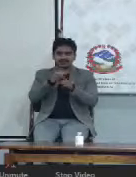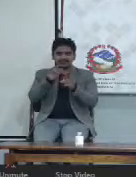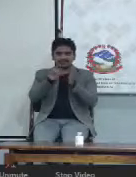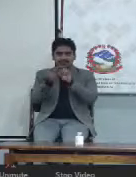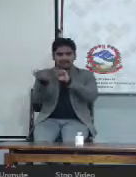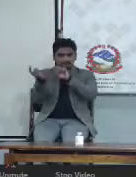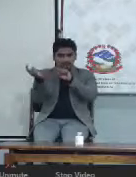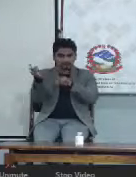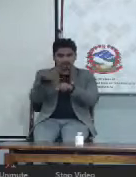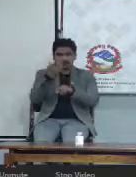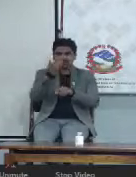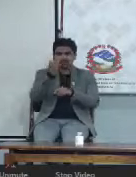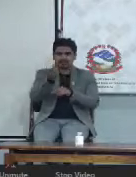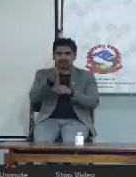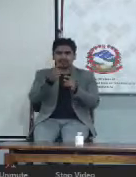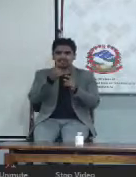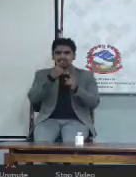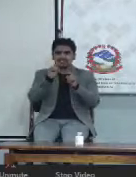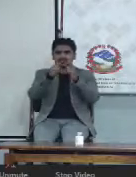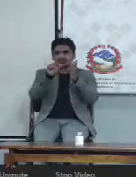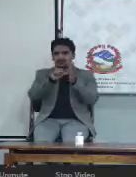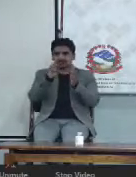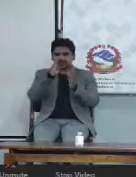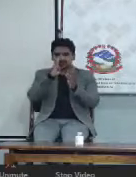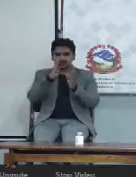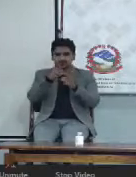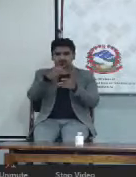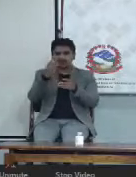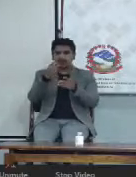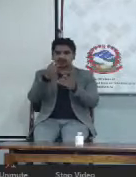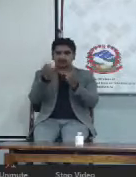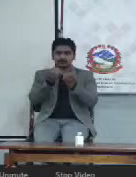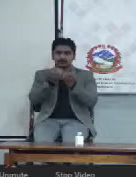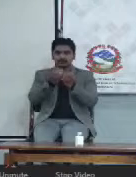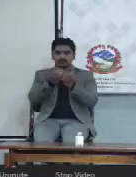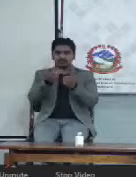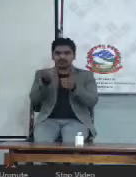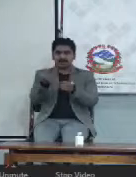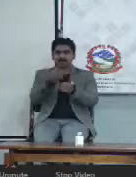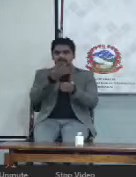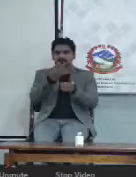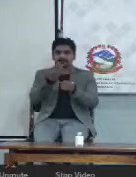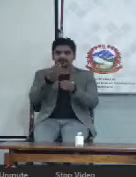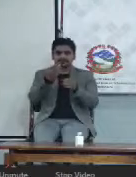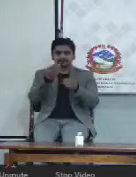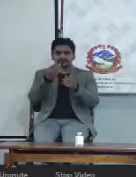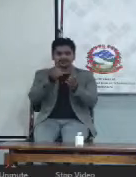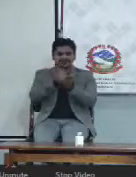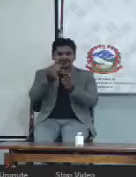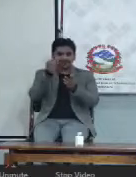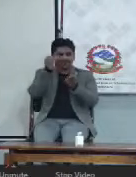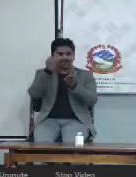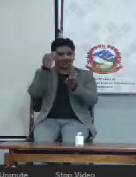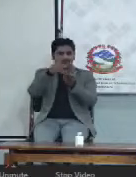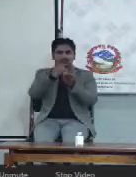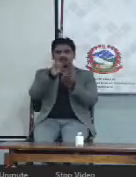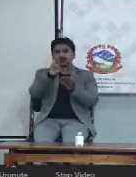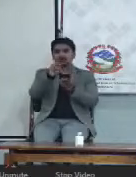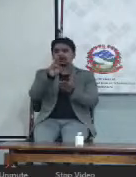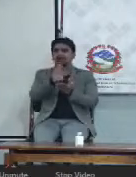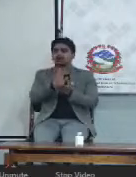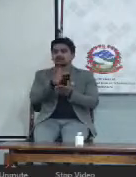now they have been realizing that we should focus on modern agriculture. The farmers are also focusing on that, because